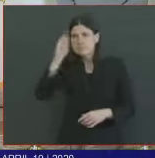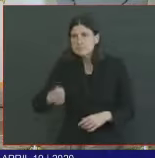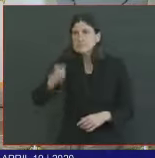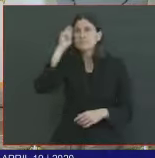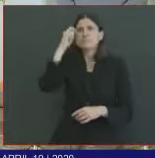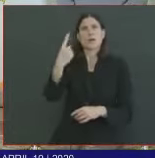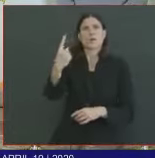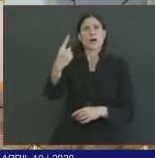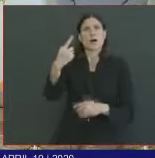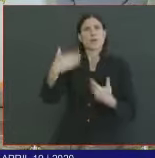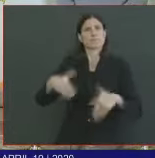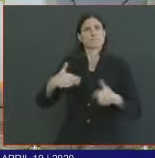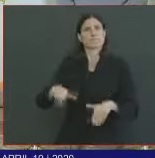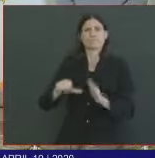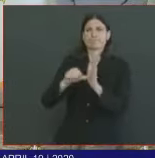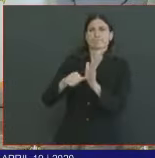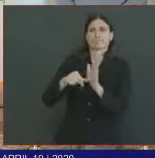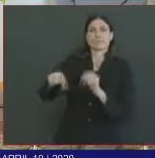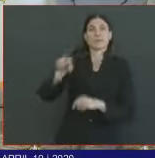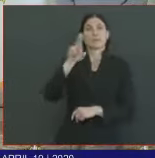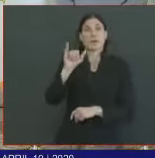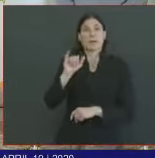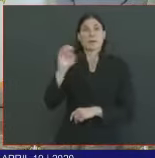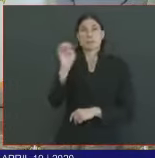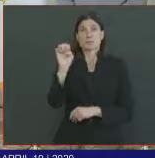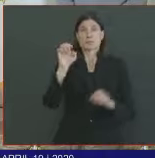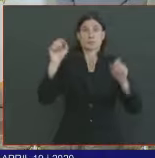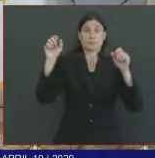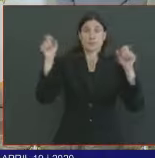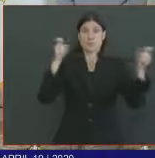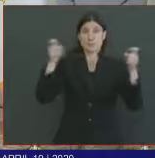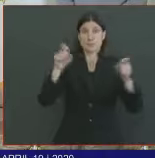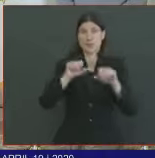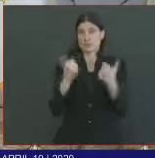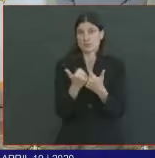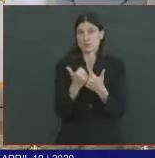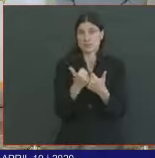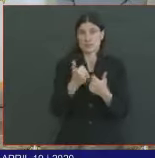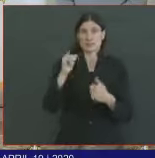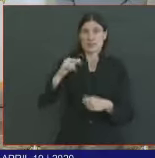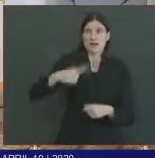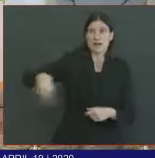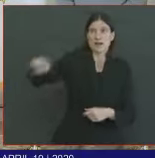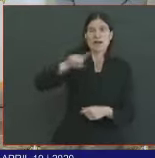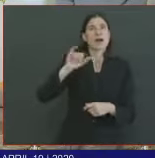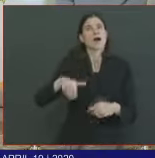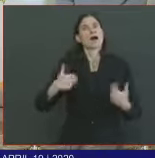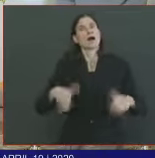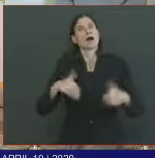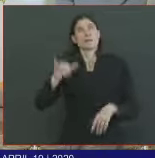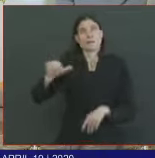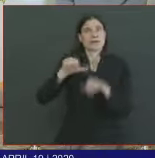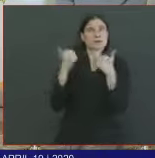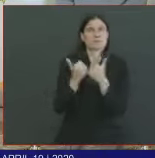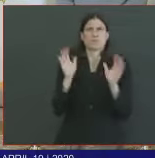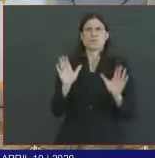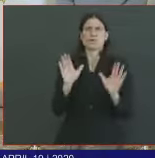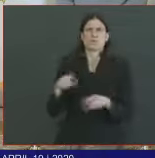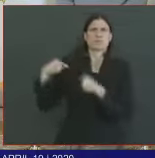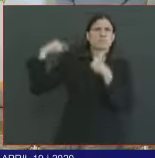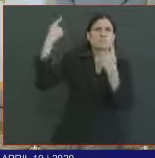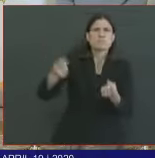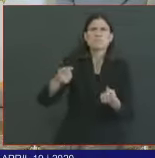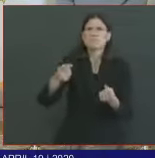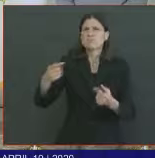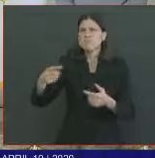run by Mark Pappas, who leads that organization, reports to me. He's doing a terrific job. But if you go down to